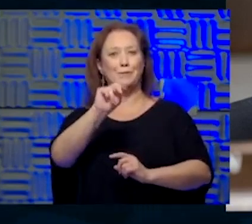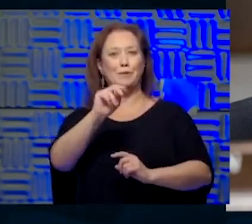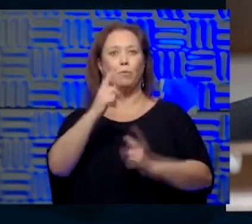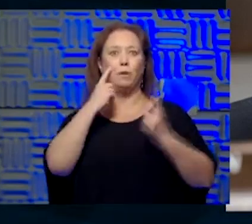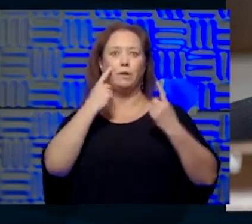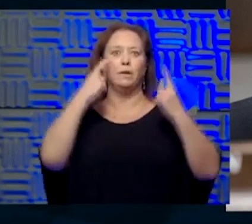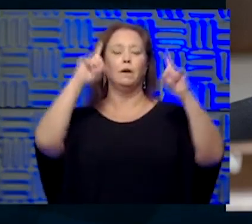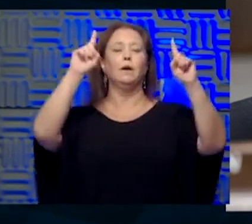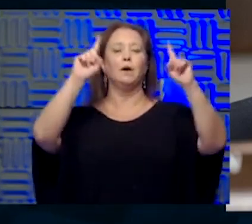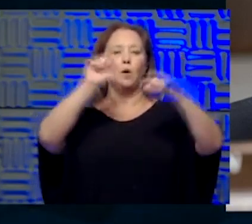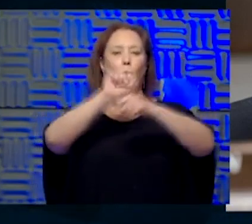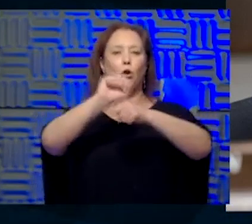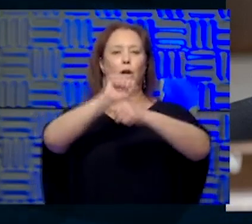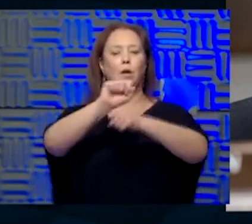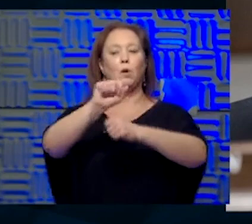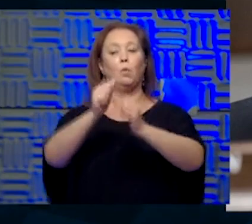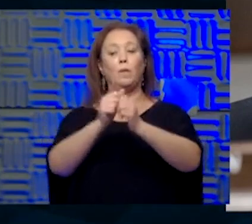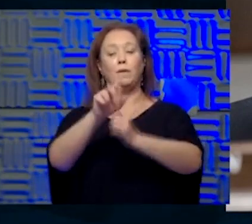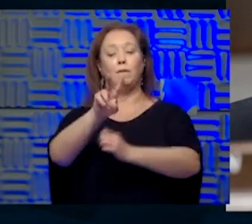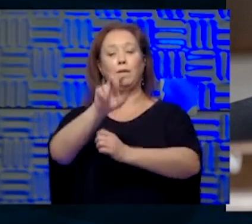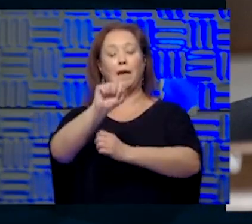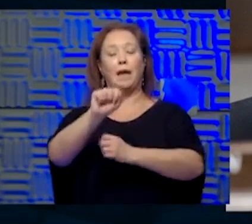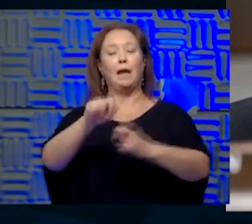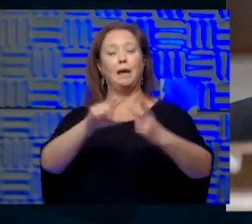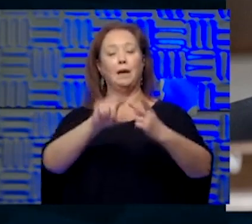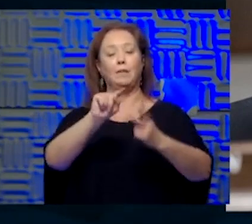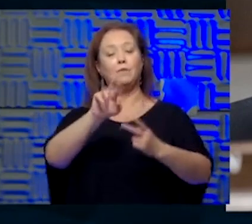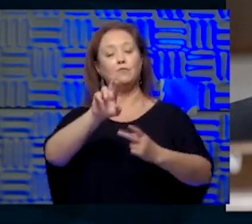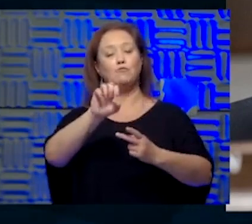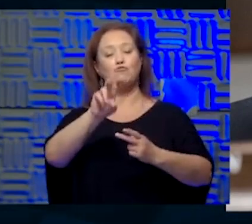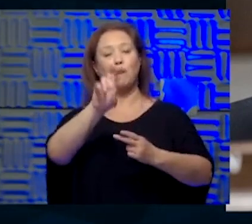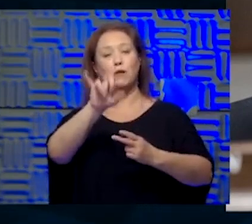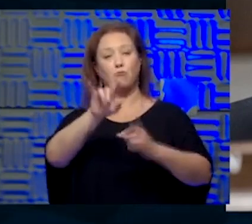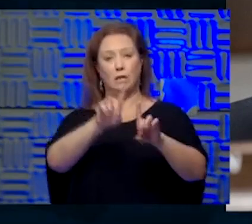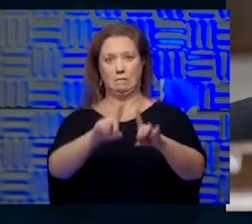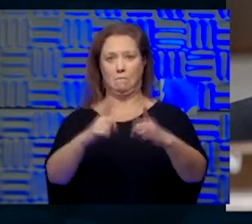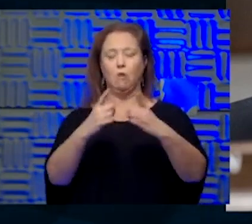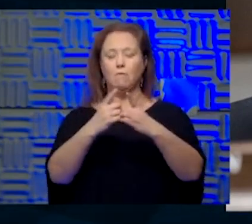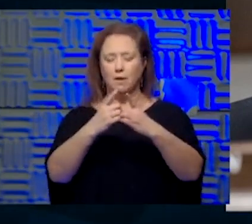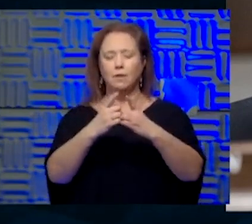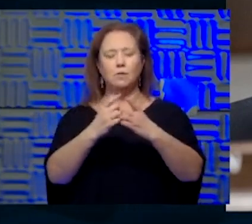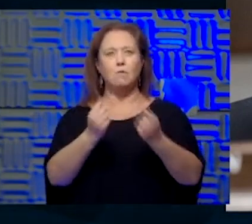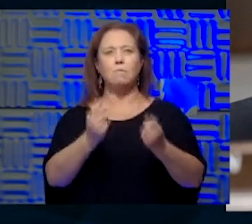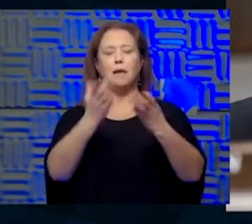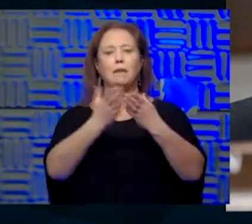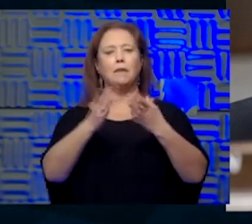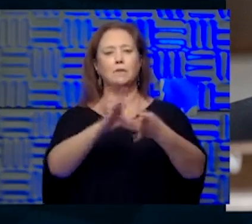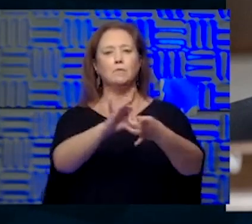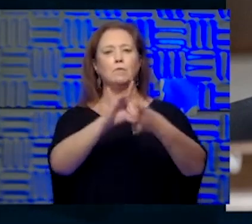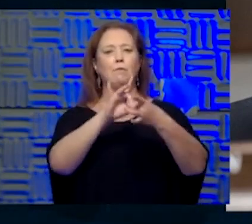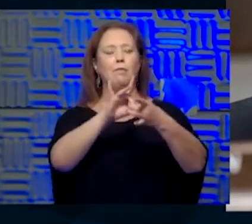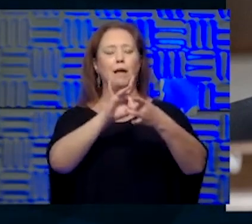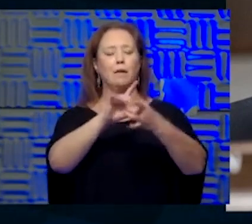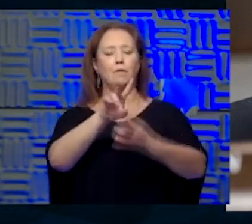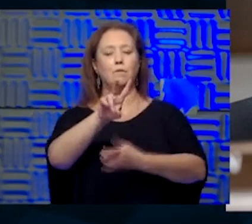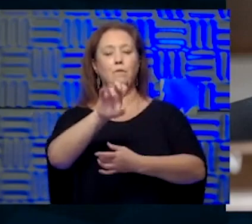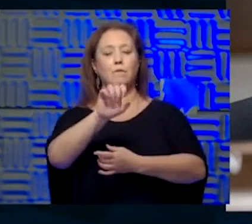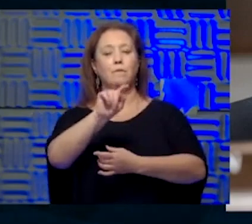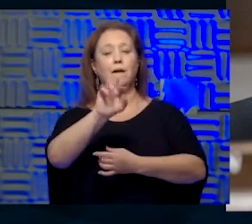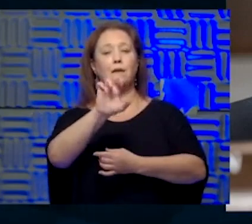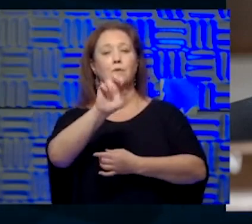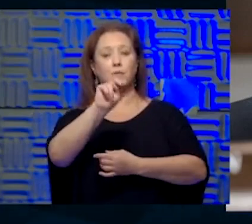with working through the VA and the Treasury Department. So lots of things related to veterans. I would say that